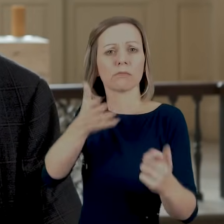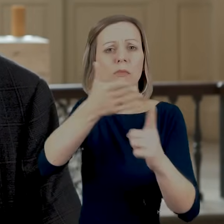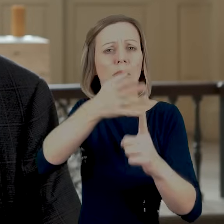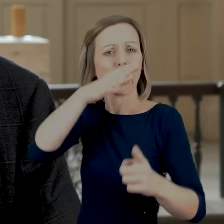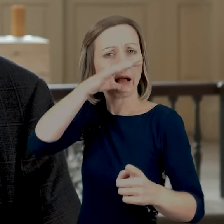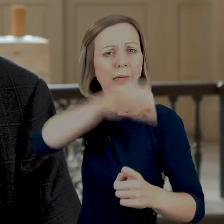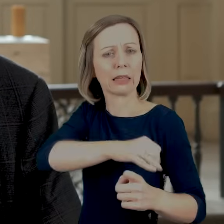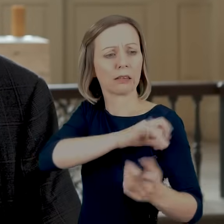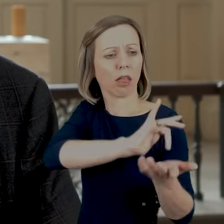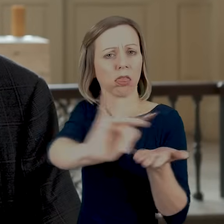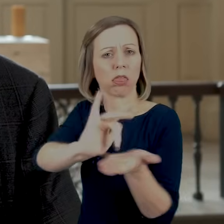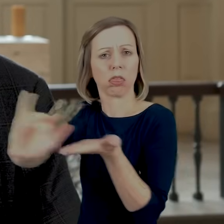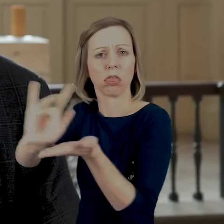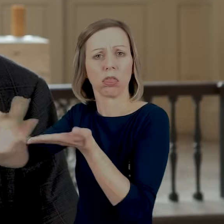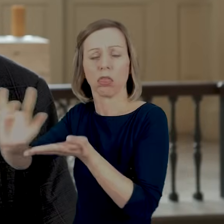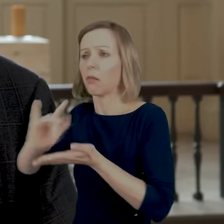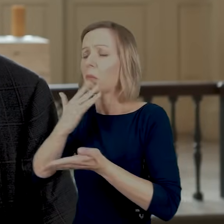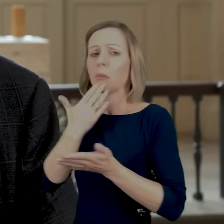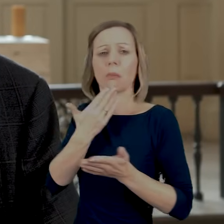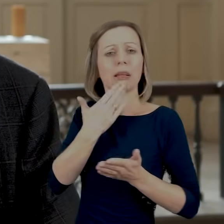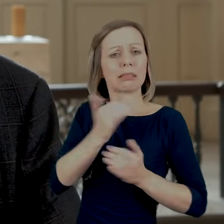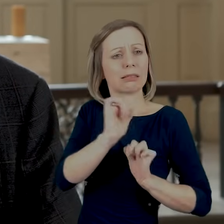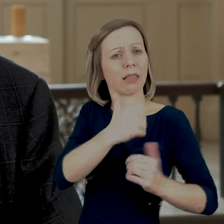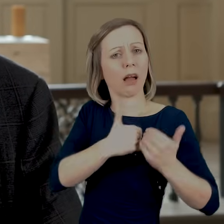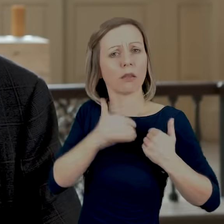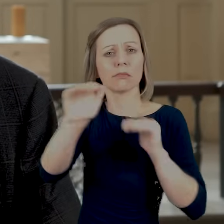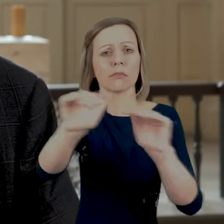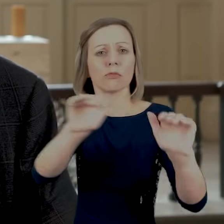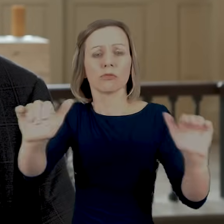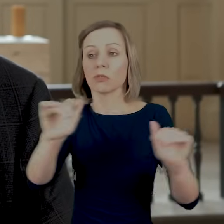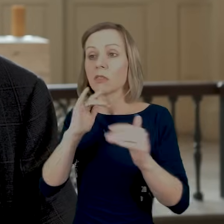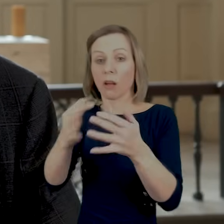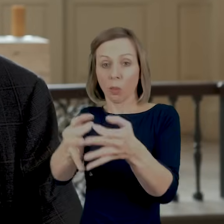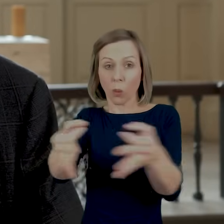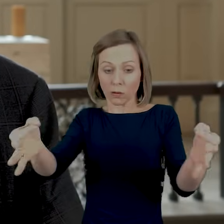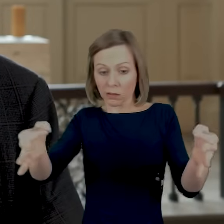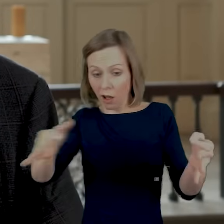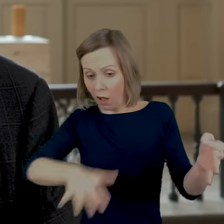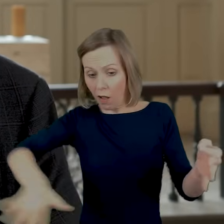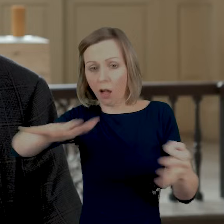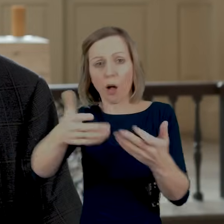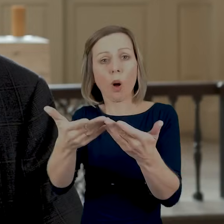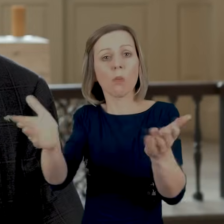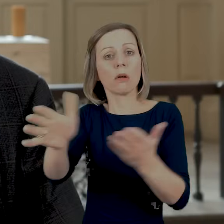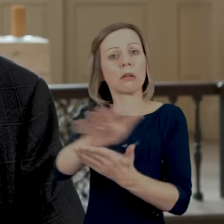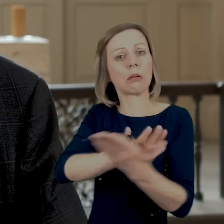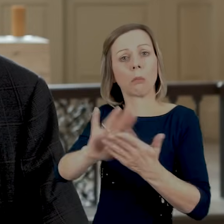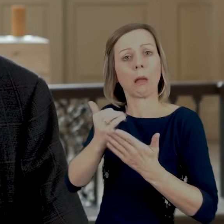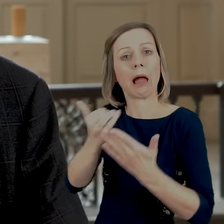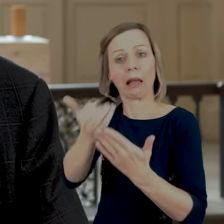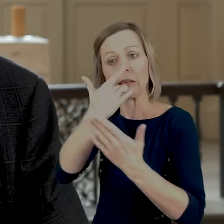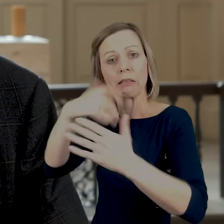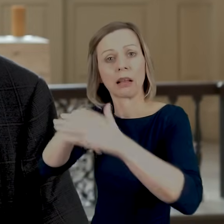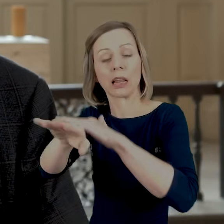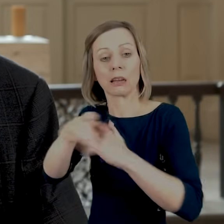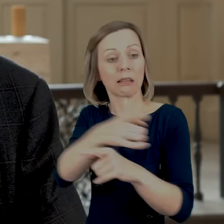and extermination. Open the borders that aid may reach those most desperate. Visit the hungry, thirsty,